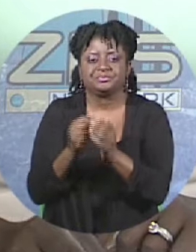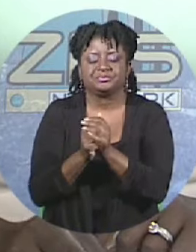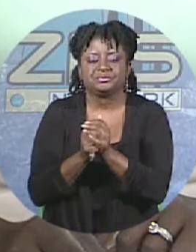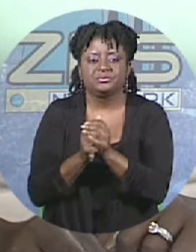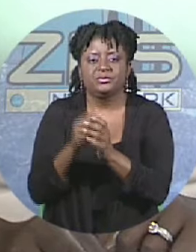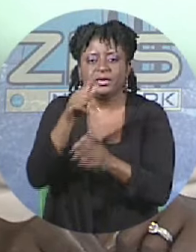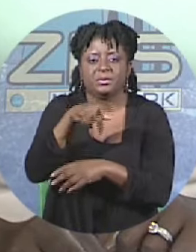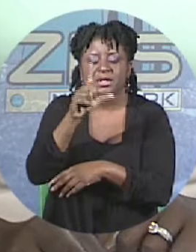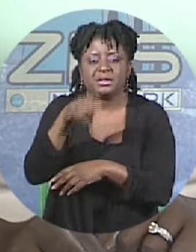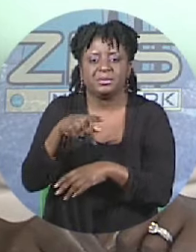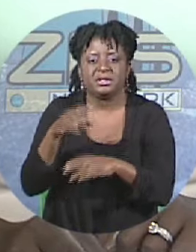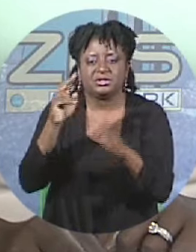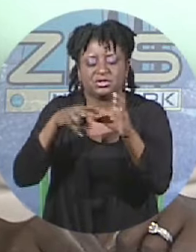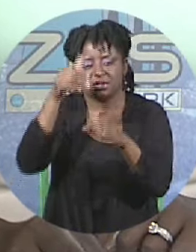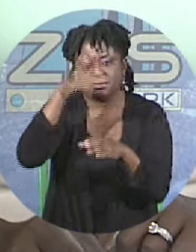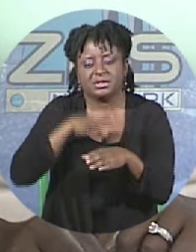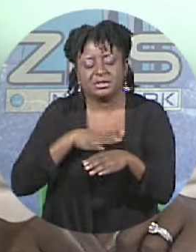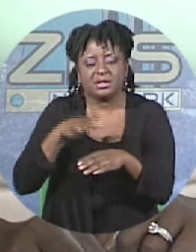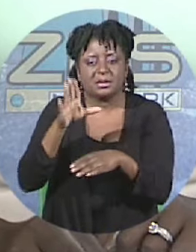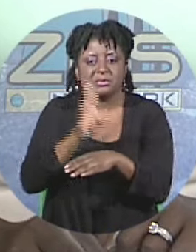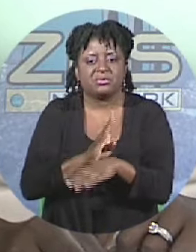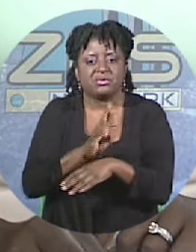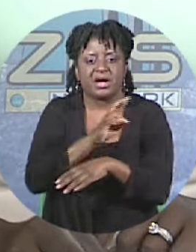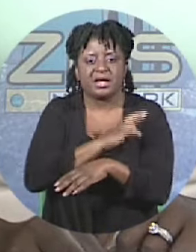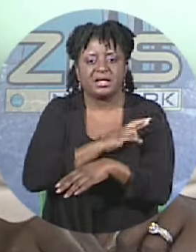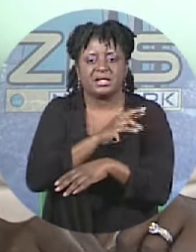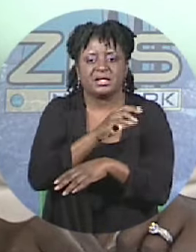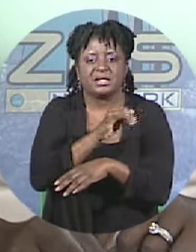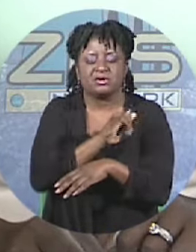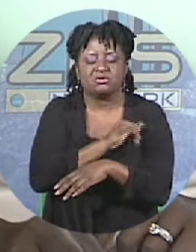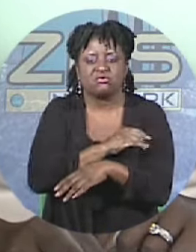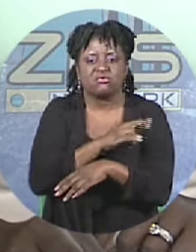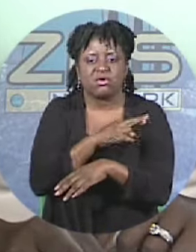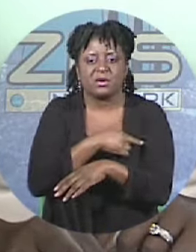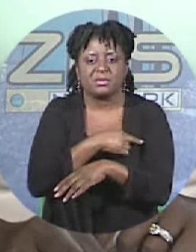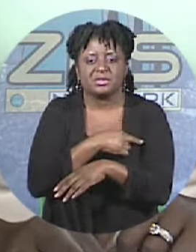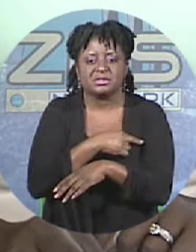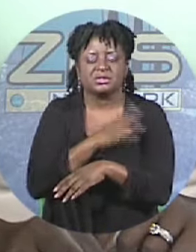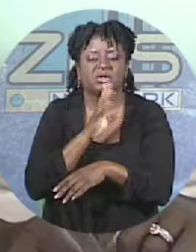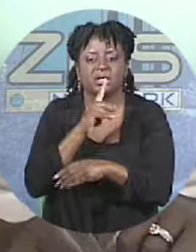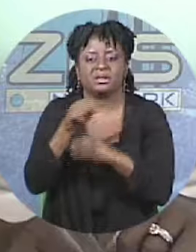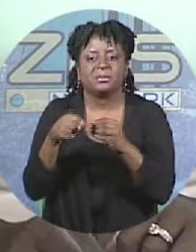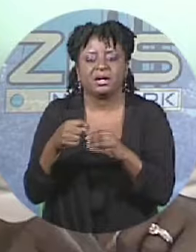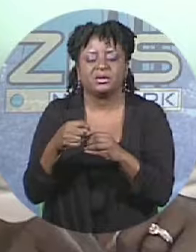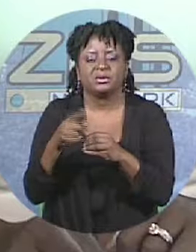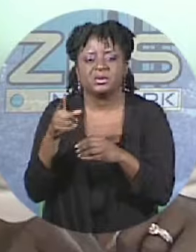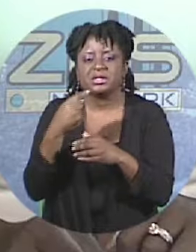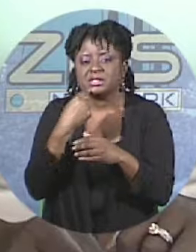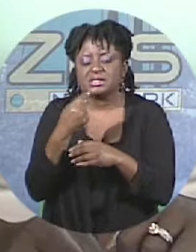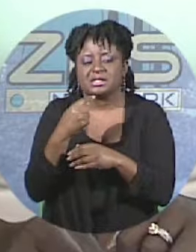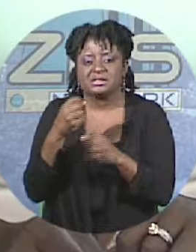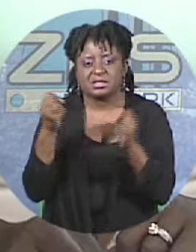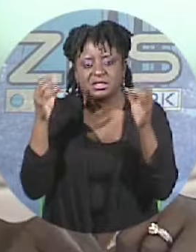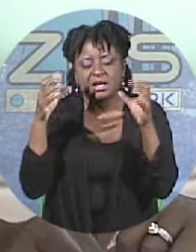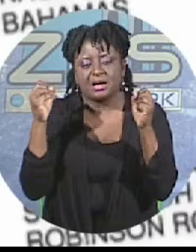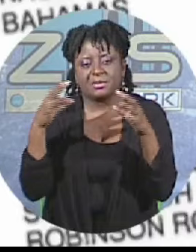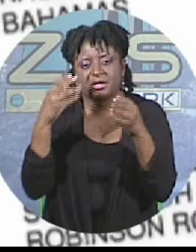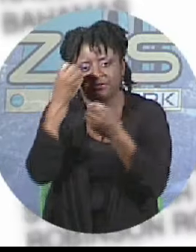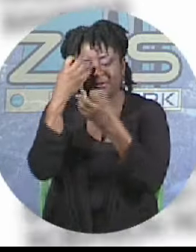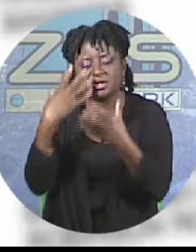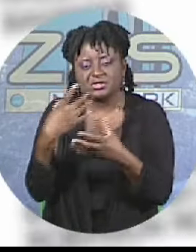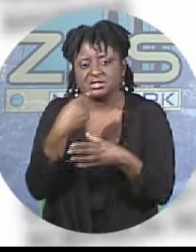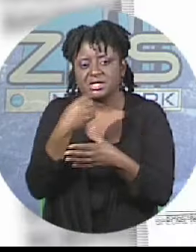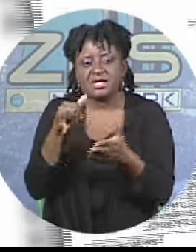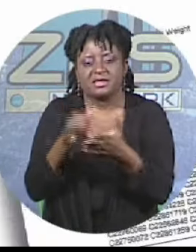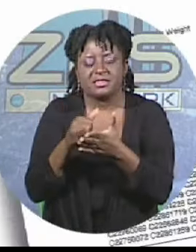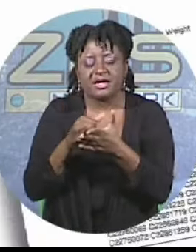Well, POP Chairman Bradley Roberts has revealed what he deems alarming information suggesting that F.N.M. candidate for Freetown Dionisio